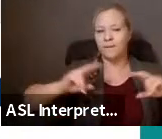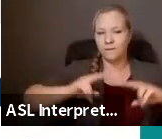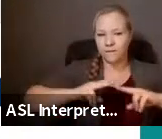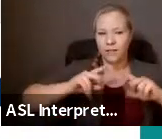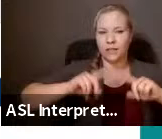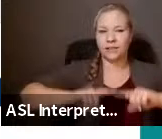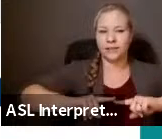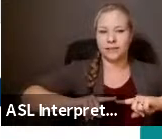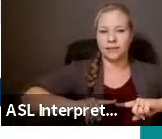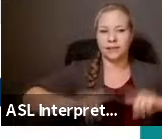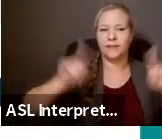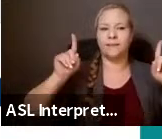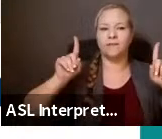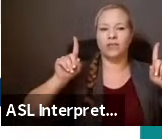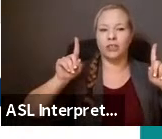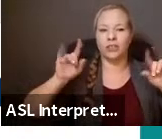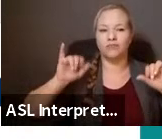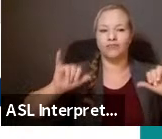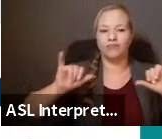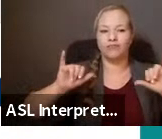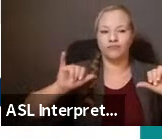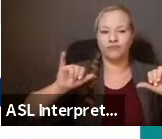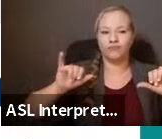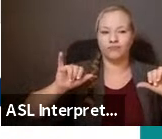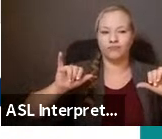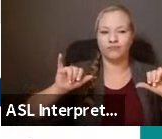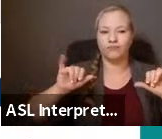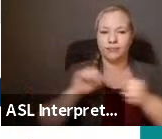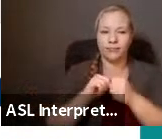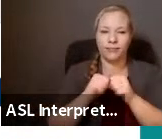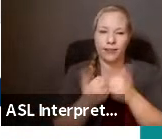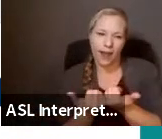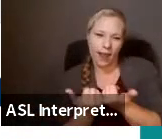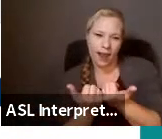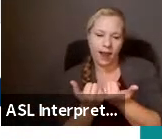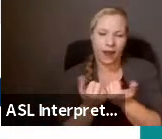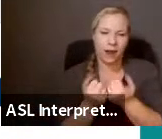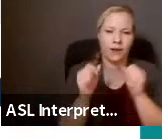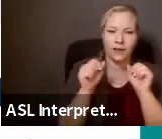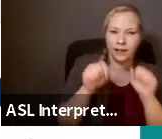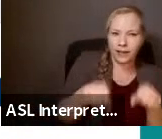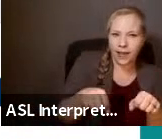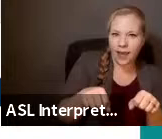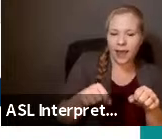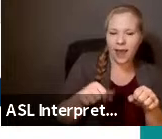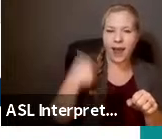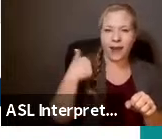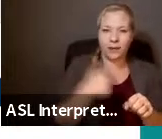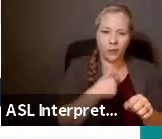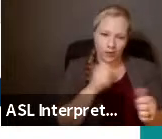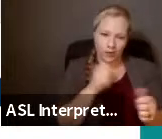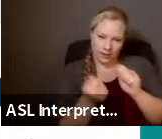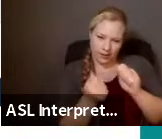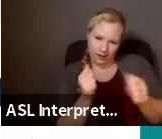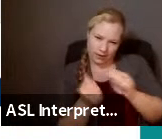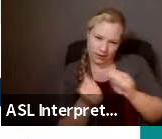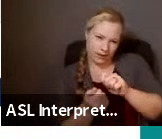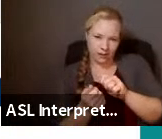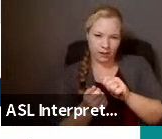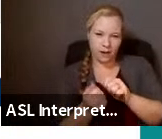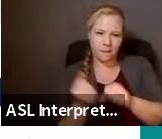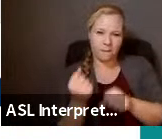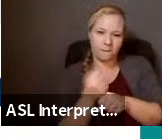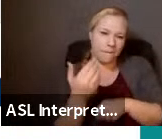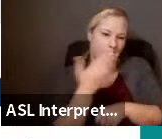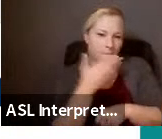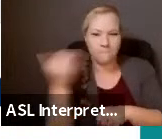of how we could leverage the project to make better local connections. The path,